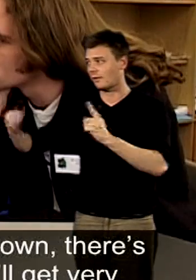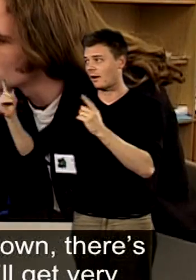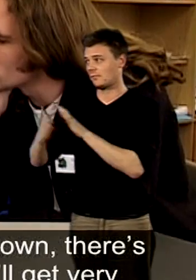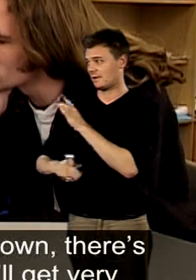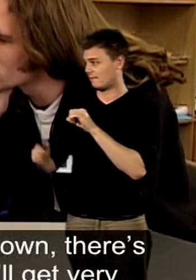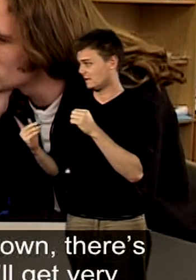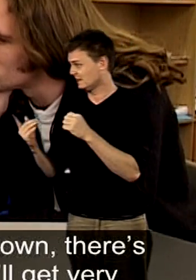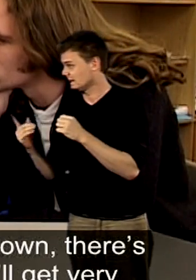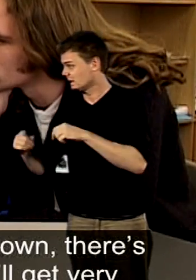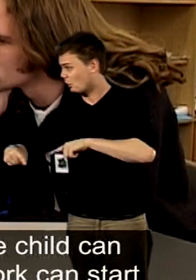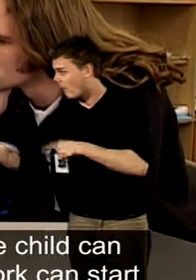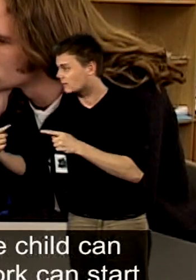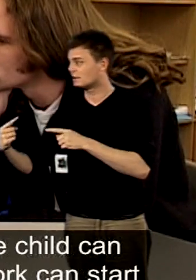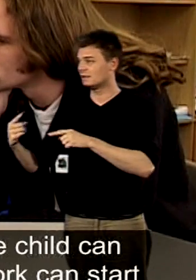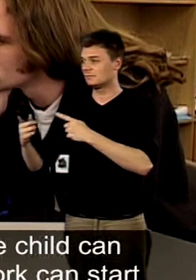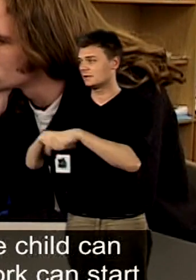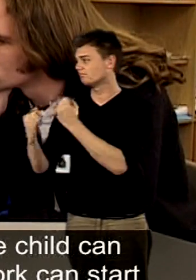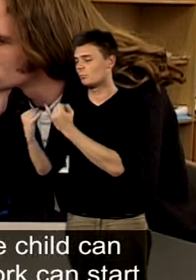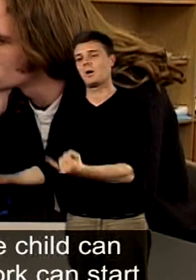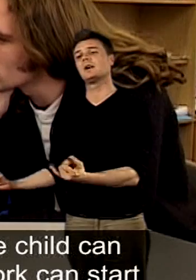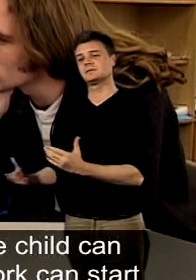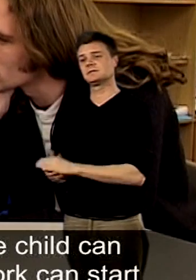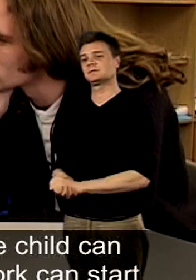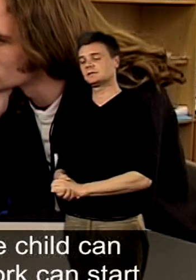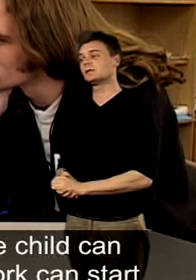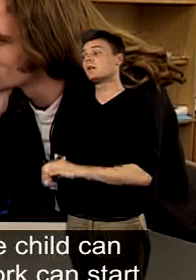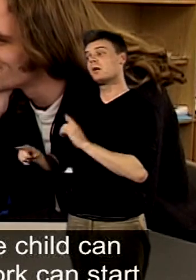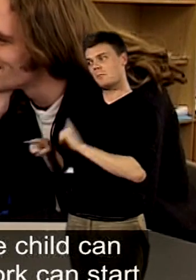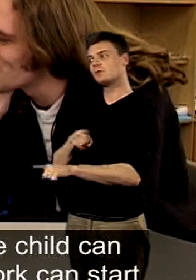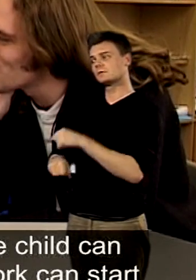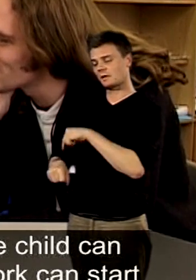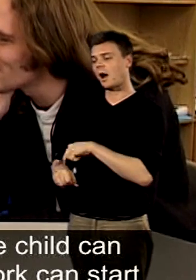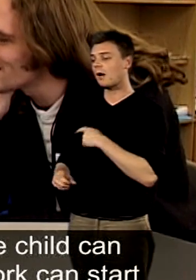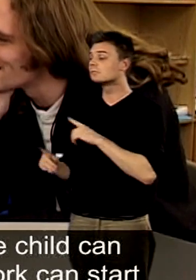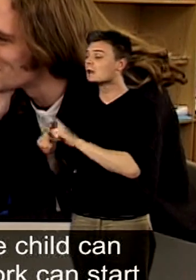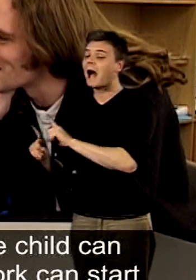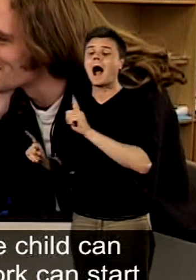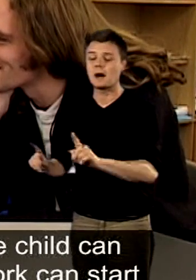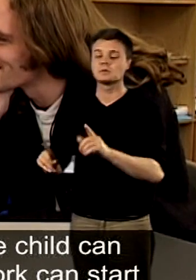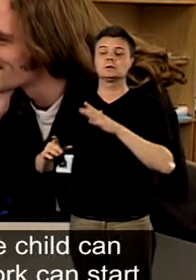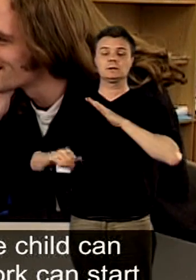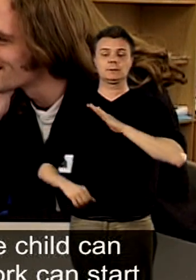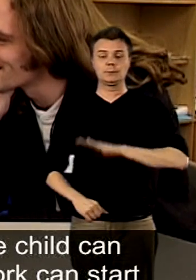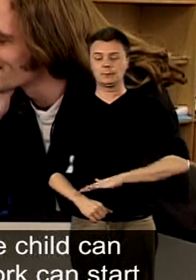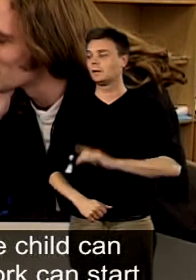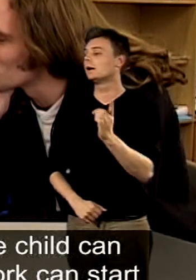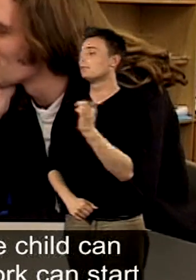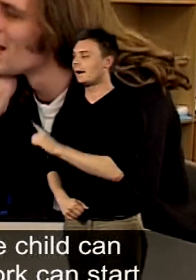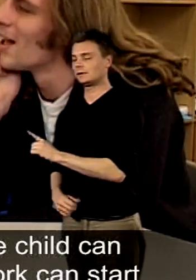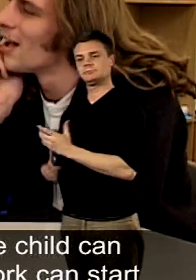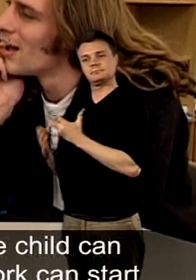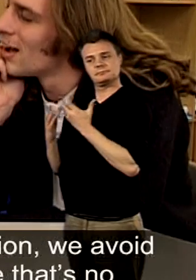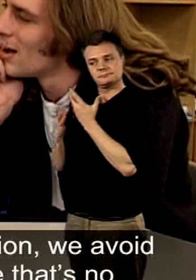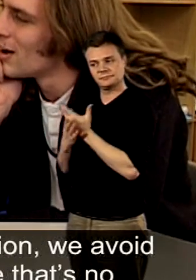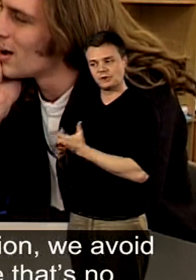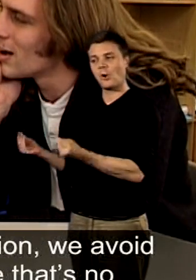it'll be confrontation and it'll get very serious. In the majority of cases, the child can get back into the classroom and